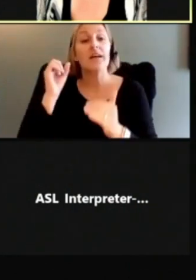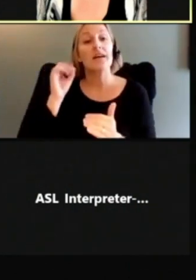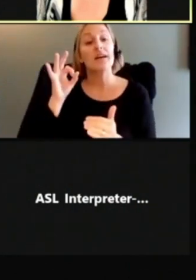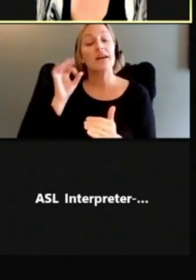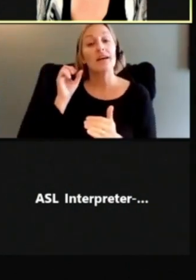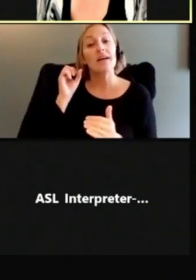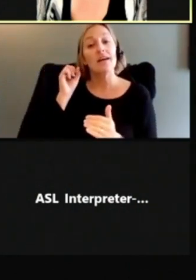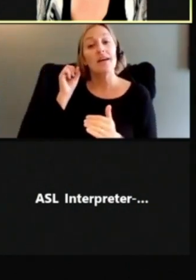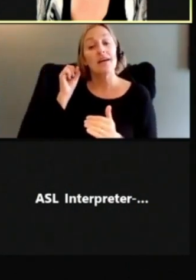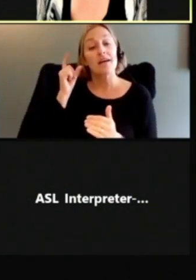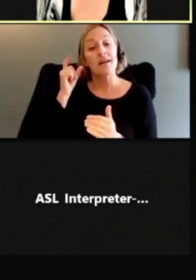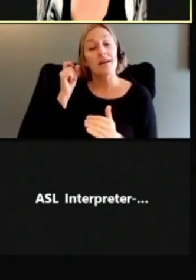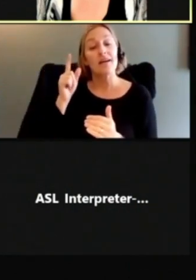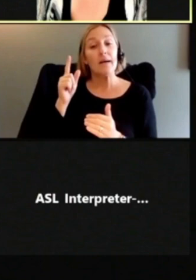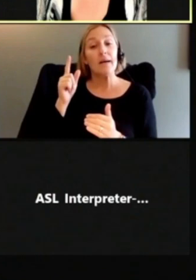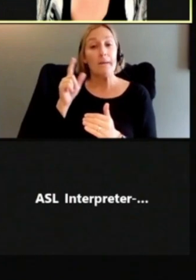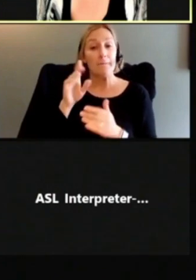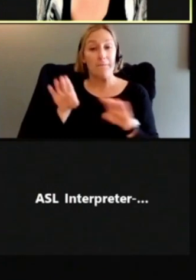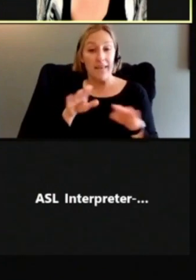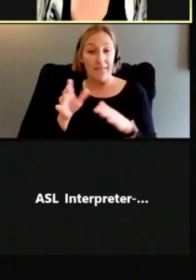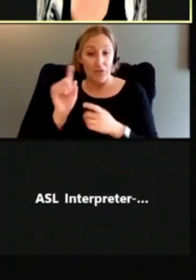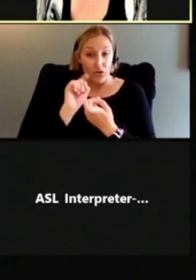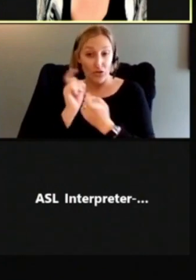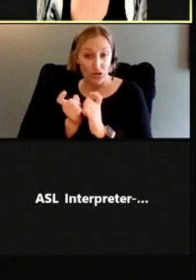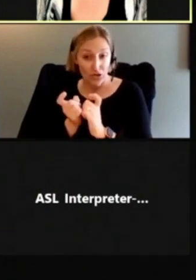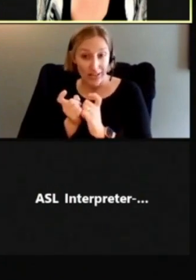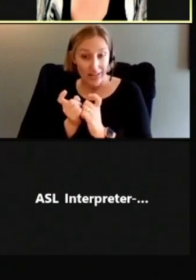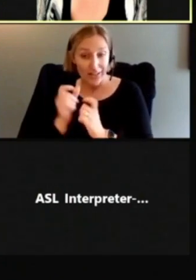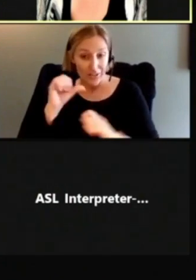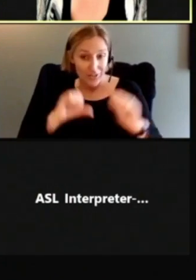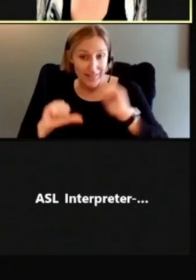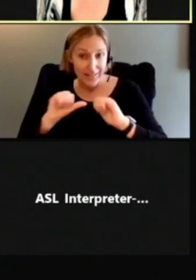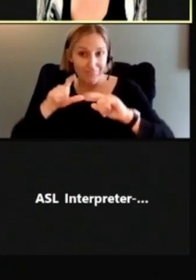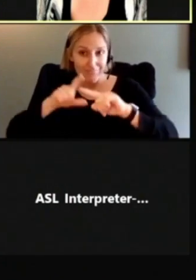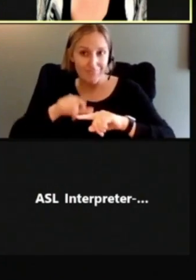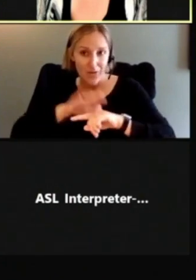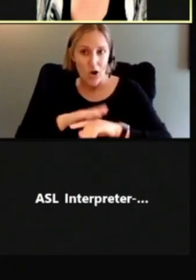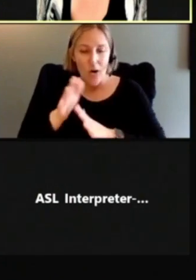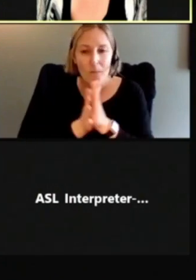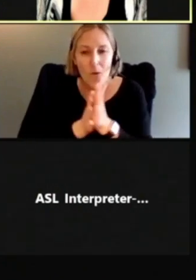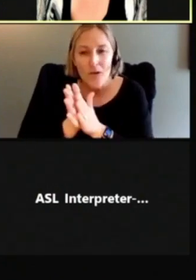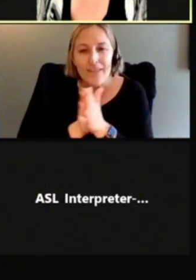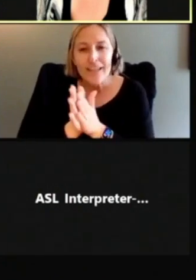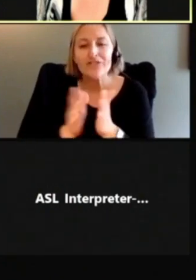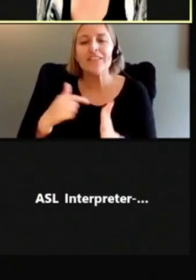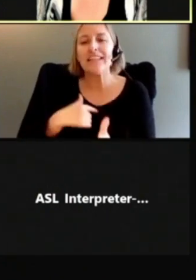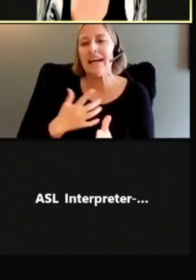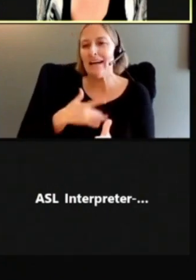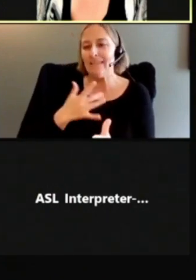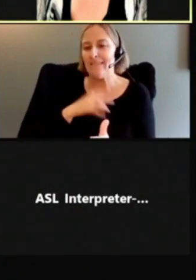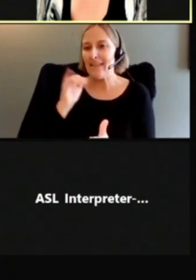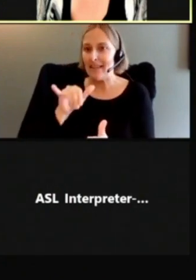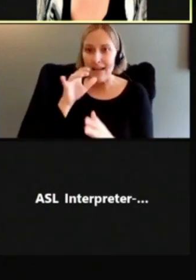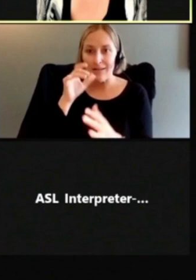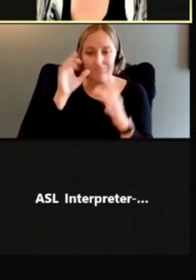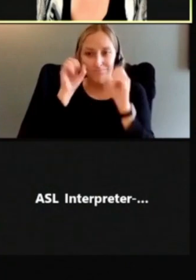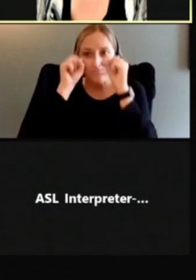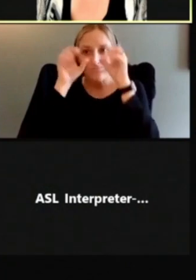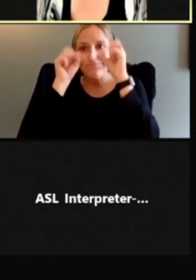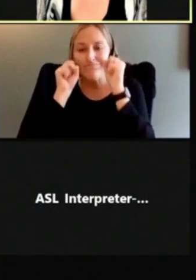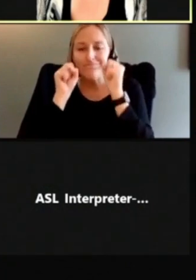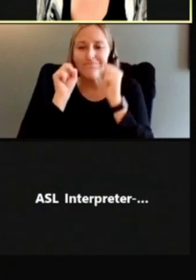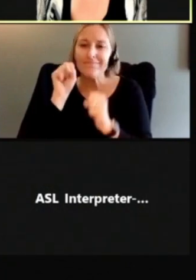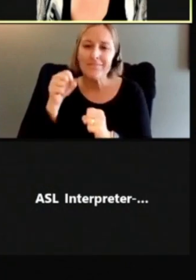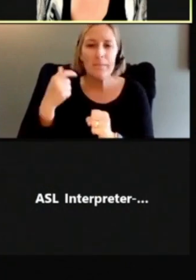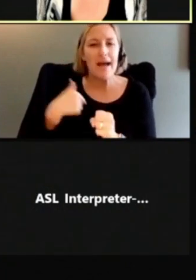behavior change science. And while I find it extremely fascinating, I am certainly not an expert, so I'm just